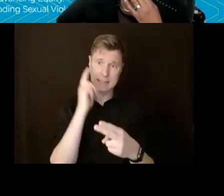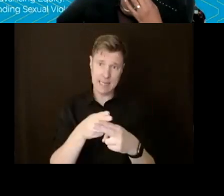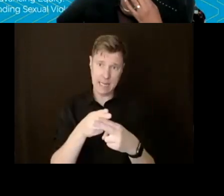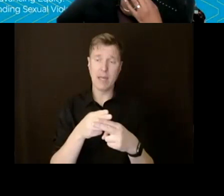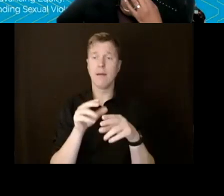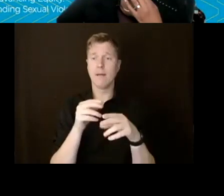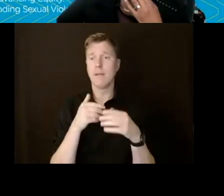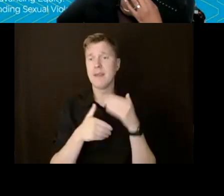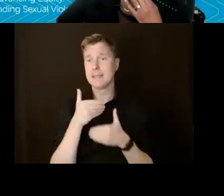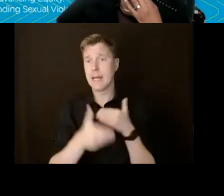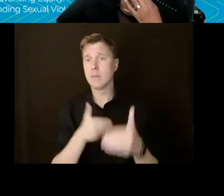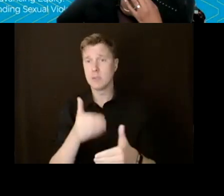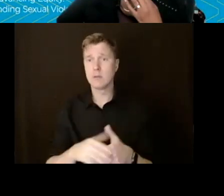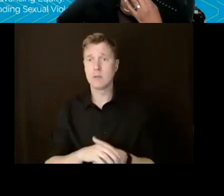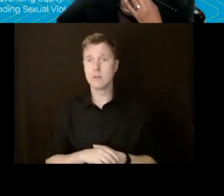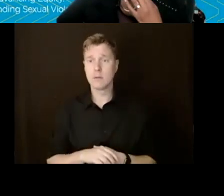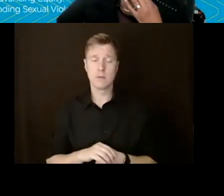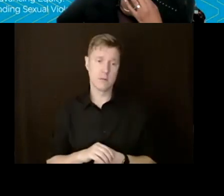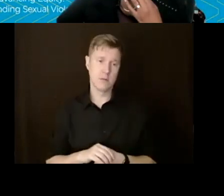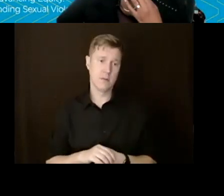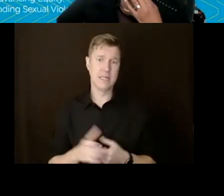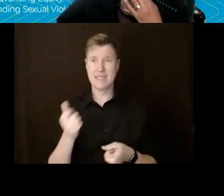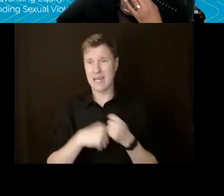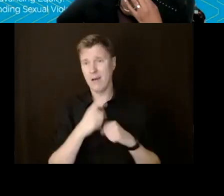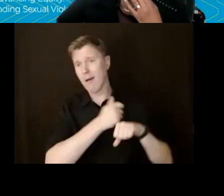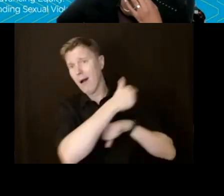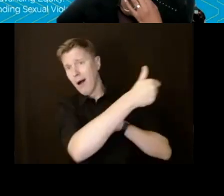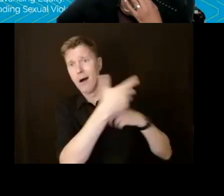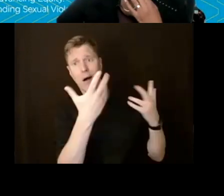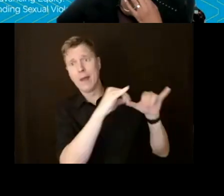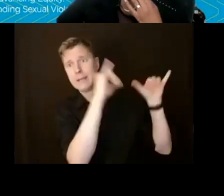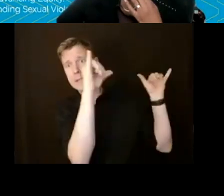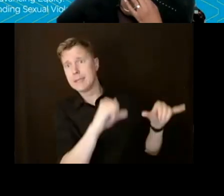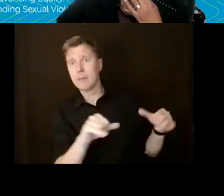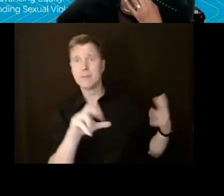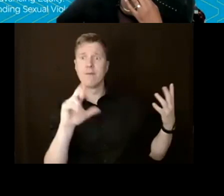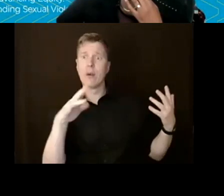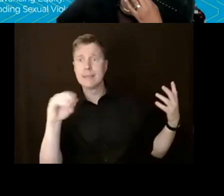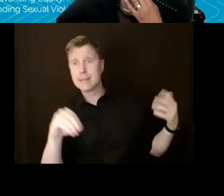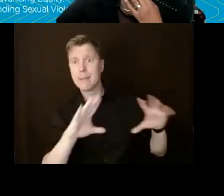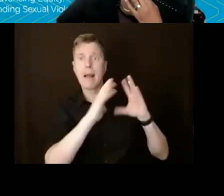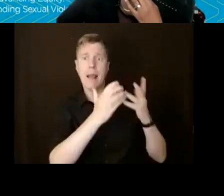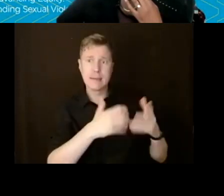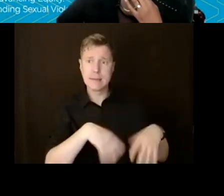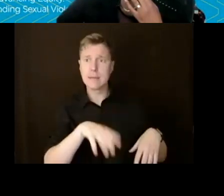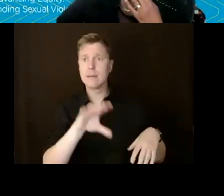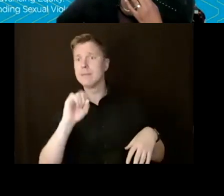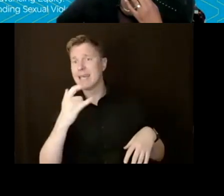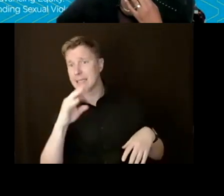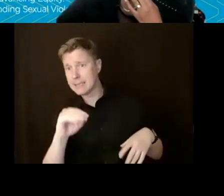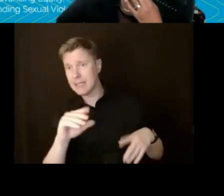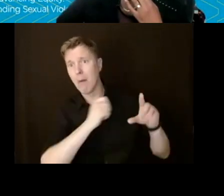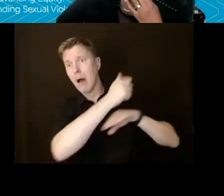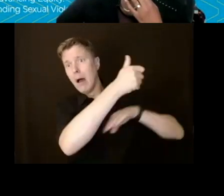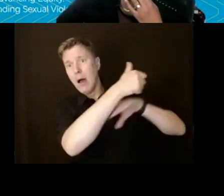as opposed to just saying, the systems of racism, classism, sexism, blah, blah, blah. Like those things